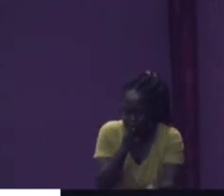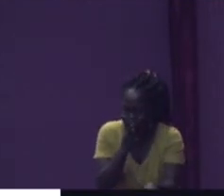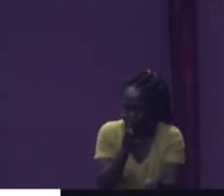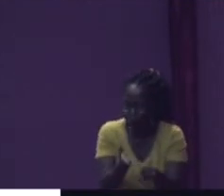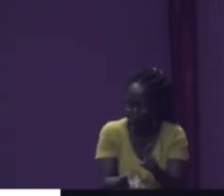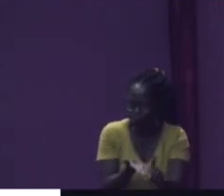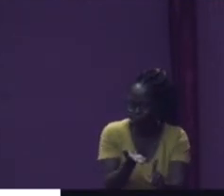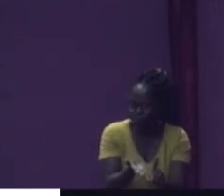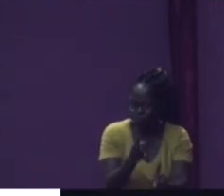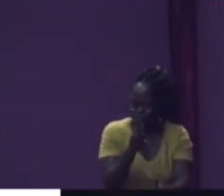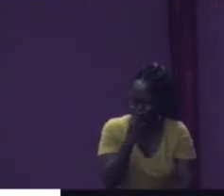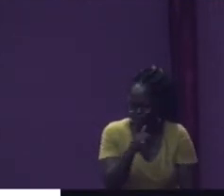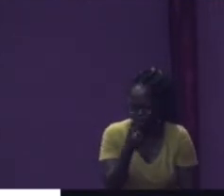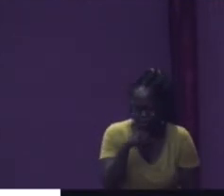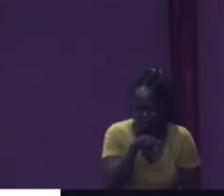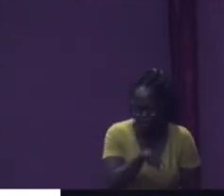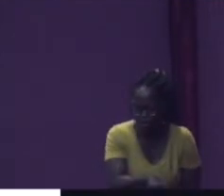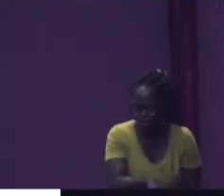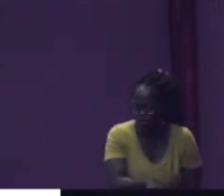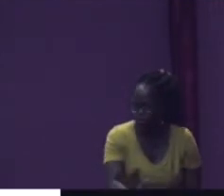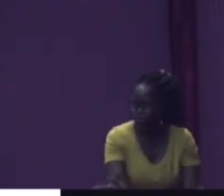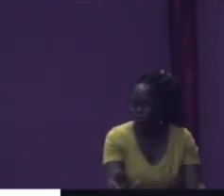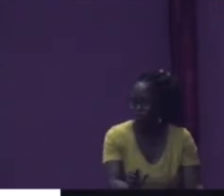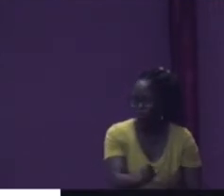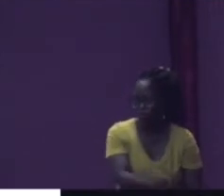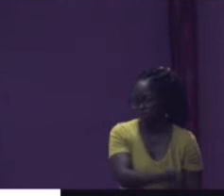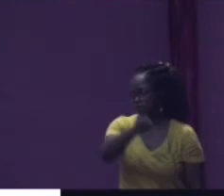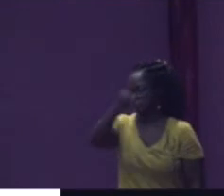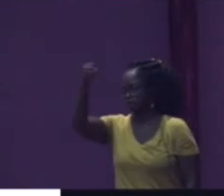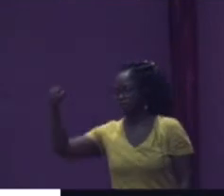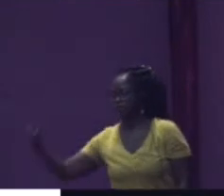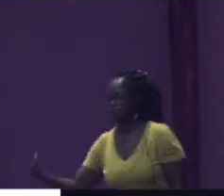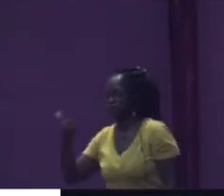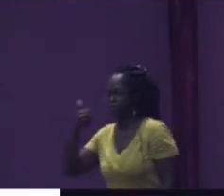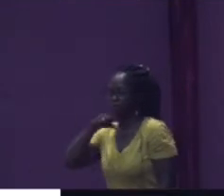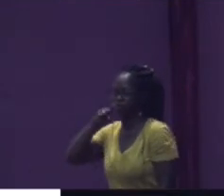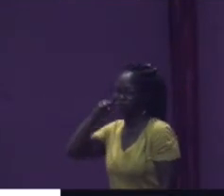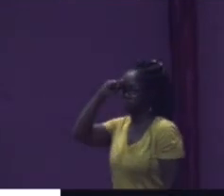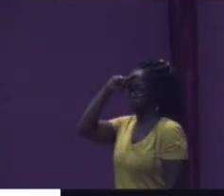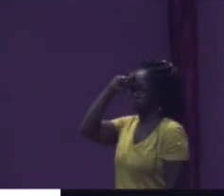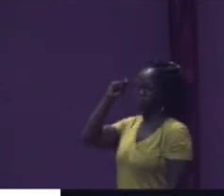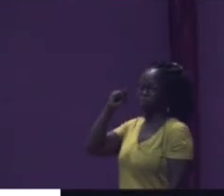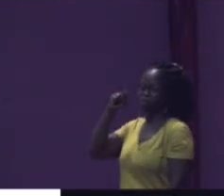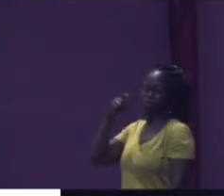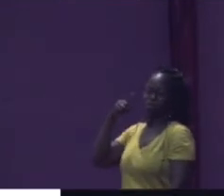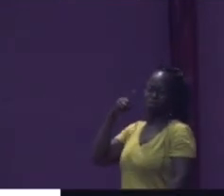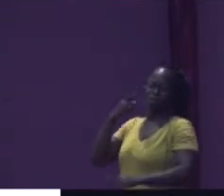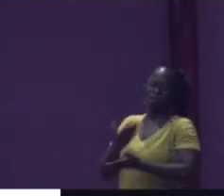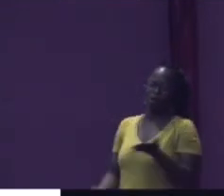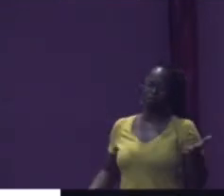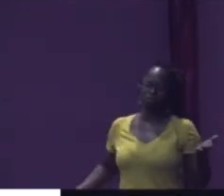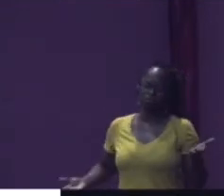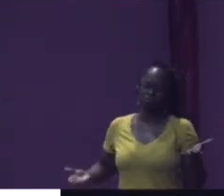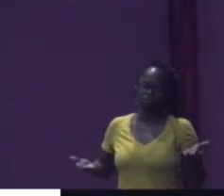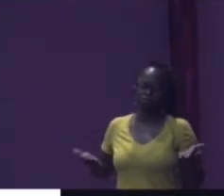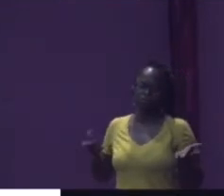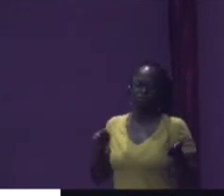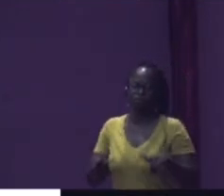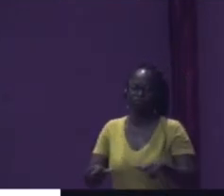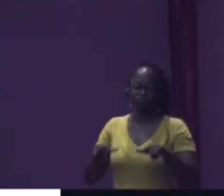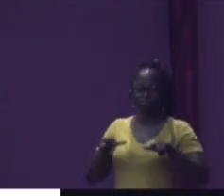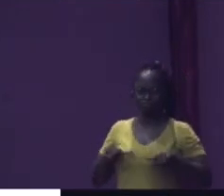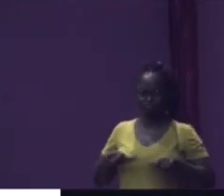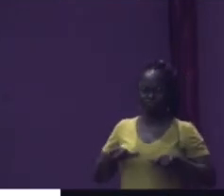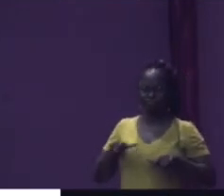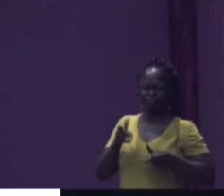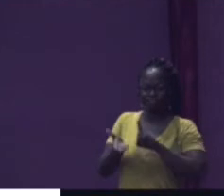She can lose her license if anything happens to that mother if she does not refer her. If a woman is too